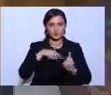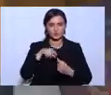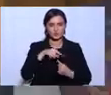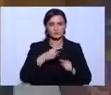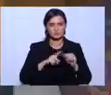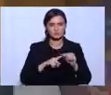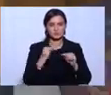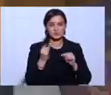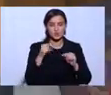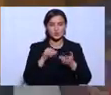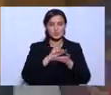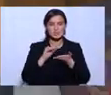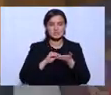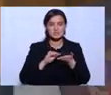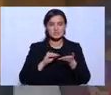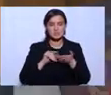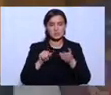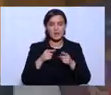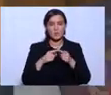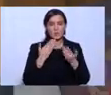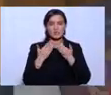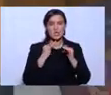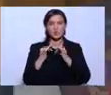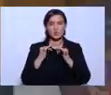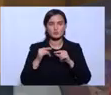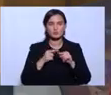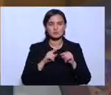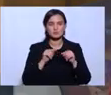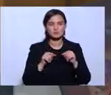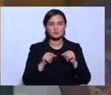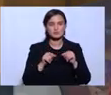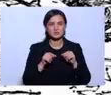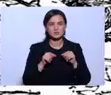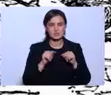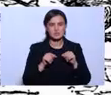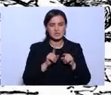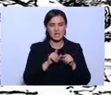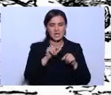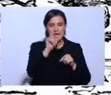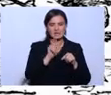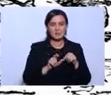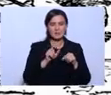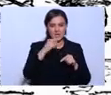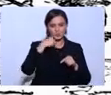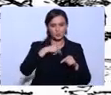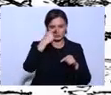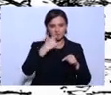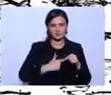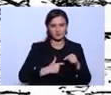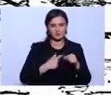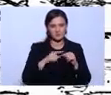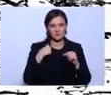neatly brings up one of the main themes of the book, and that is race relations. Race relations and identity as